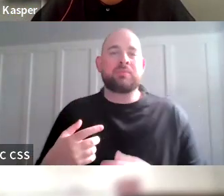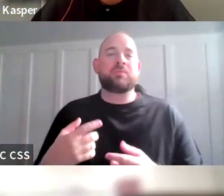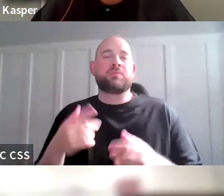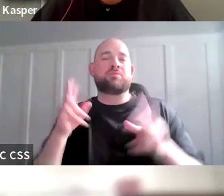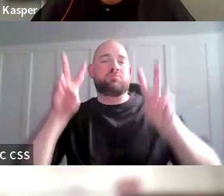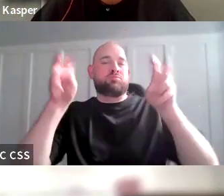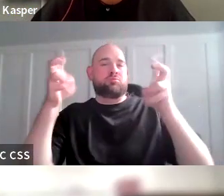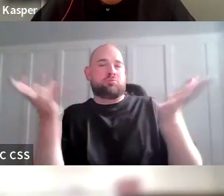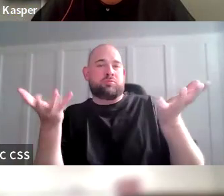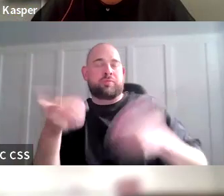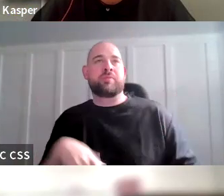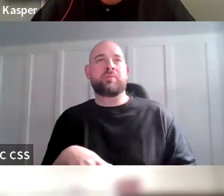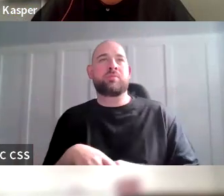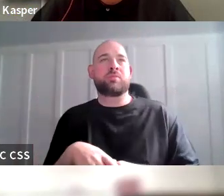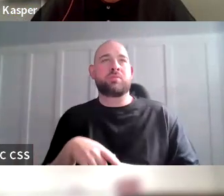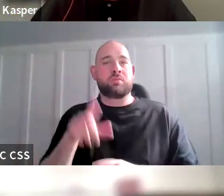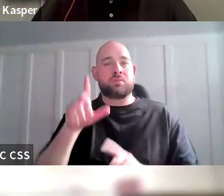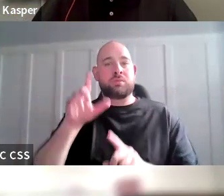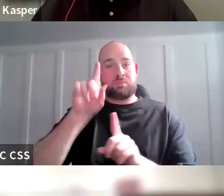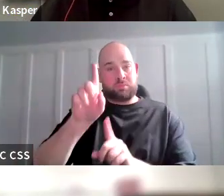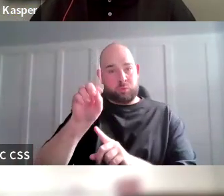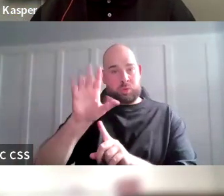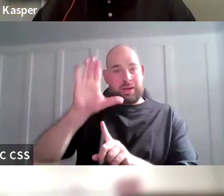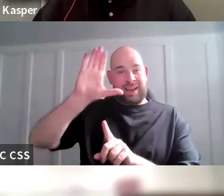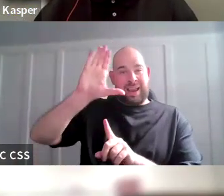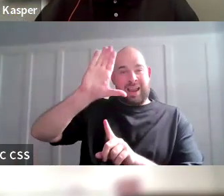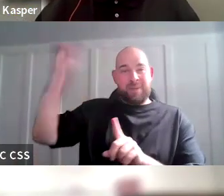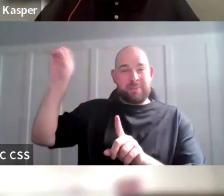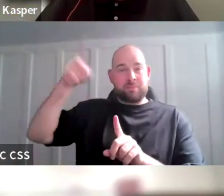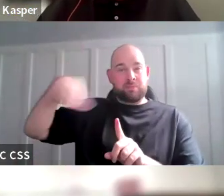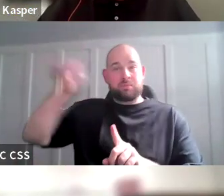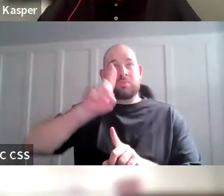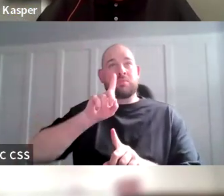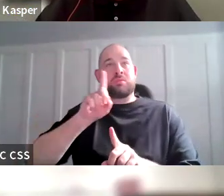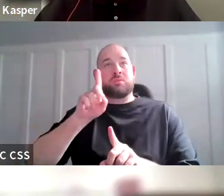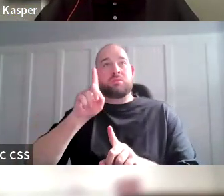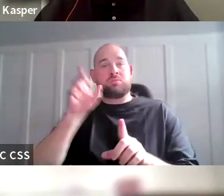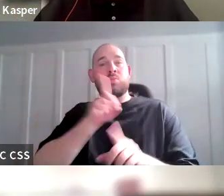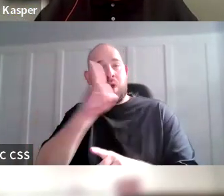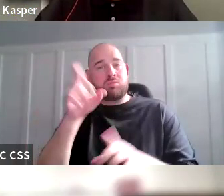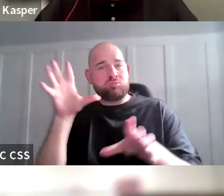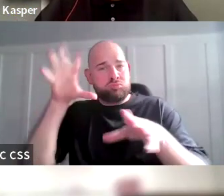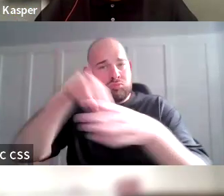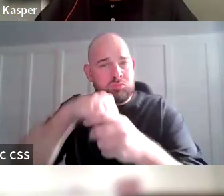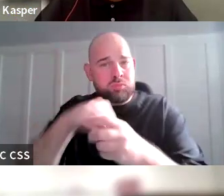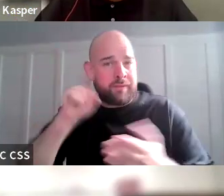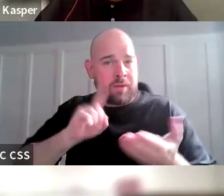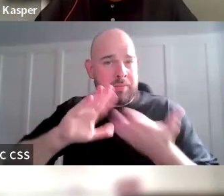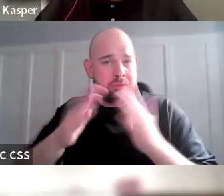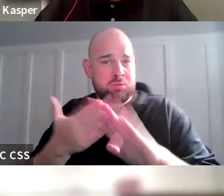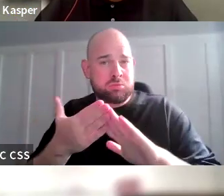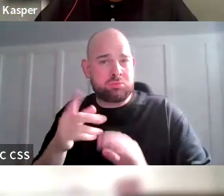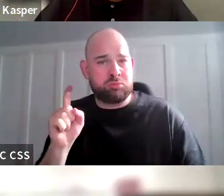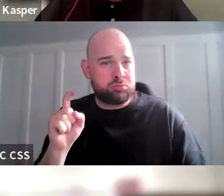Now for deaf culture. The topic for this week is, do companies